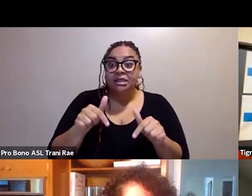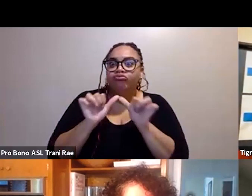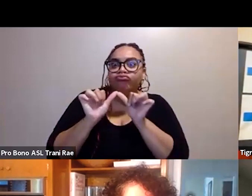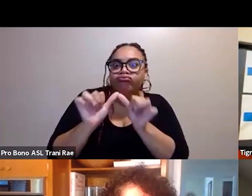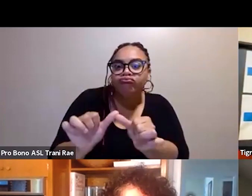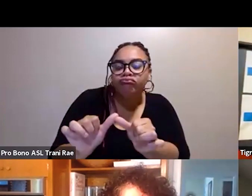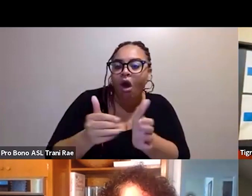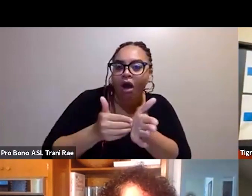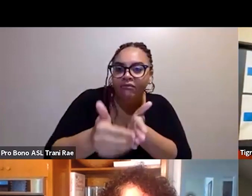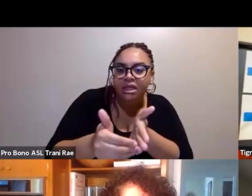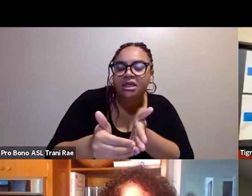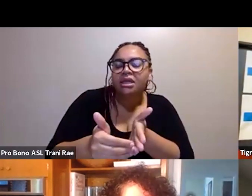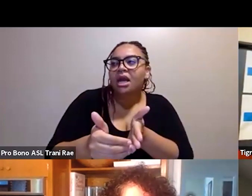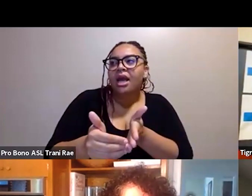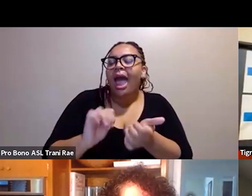like